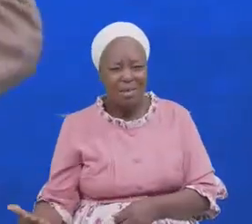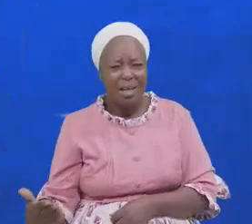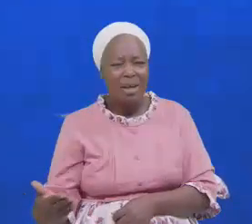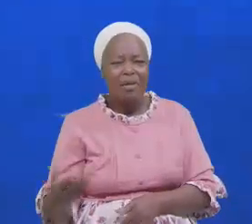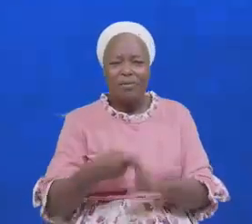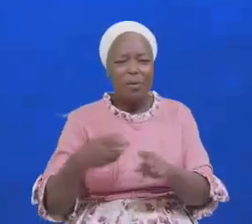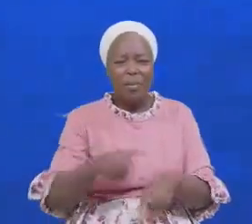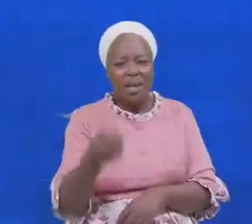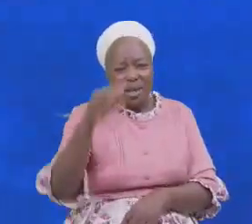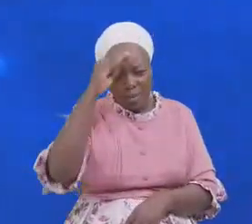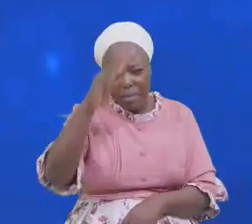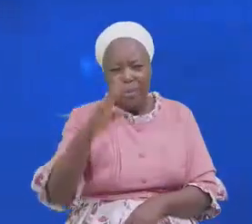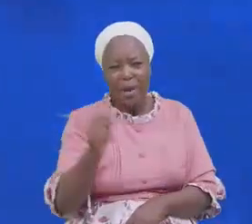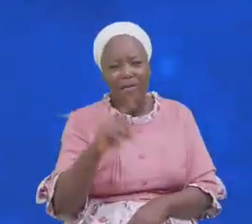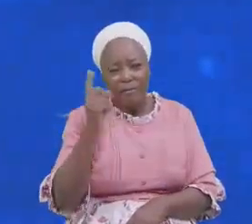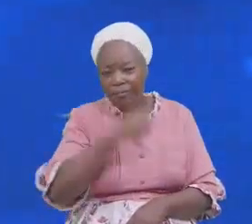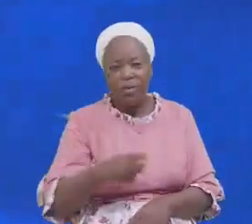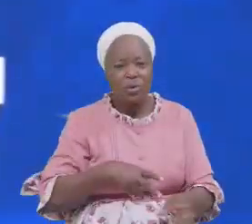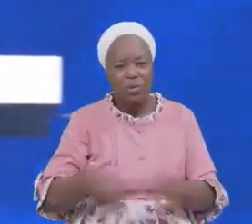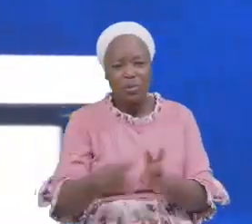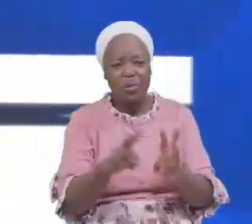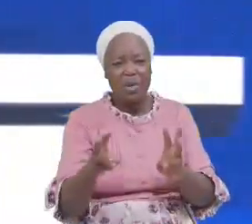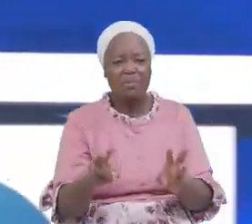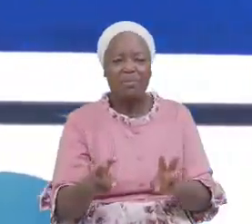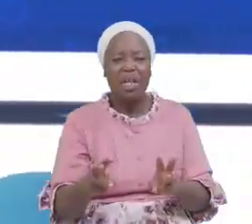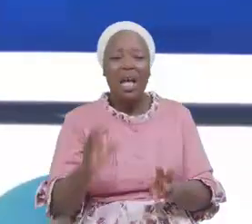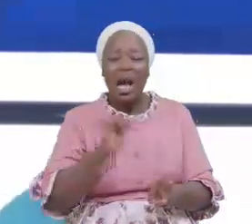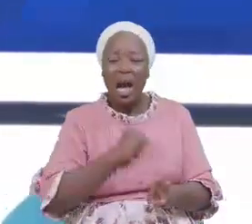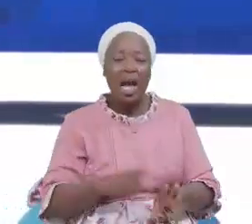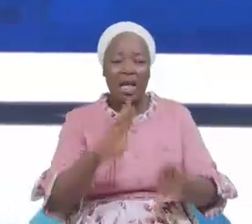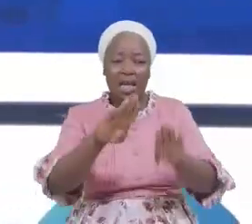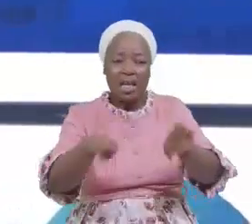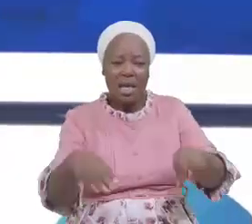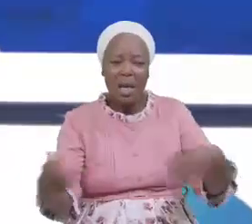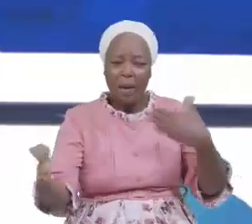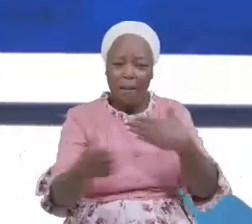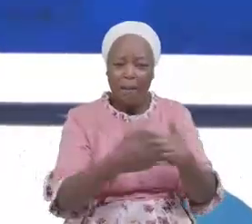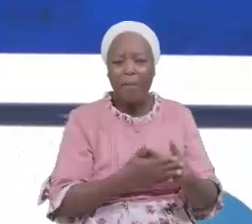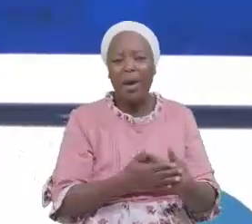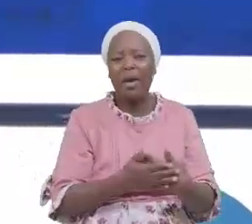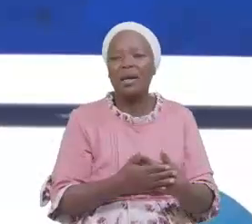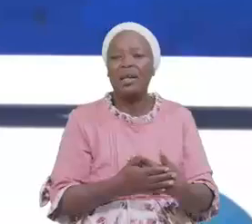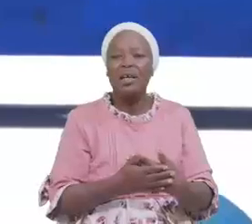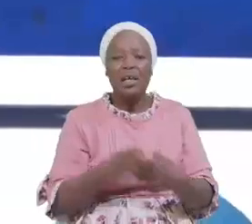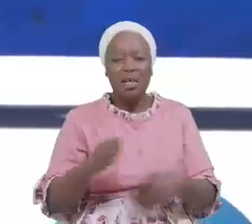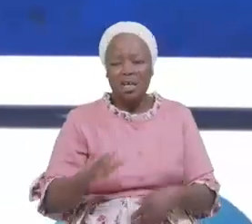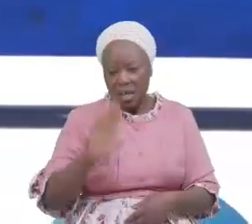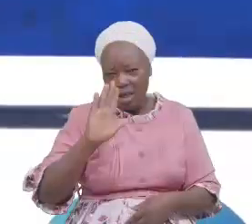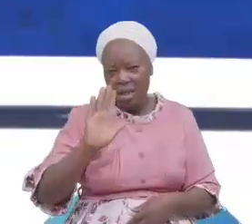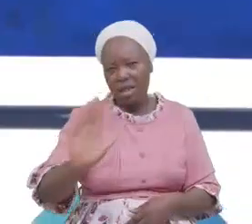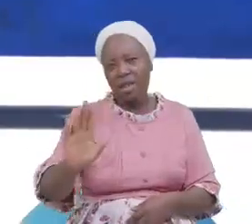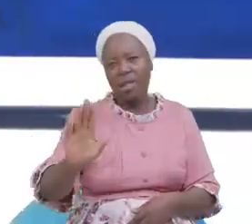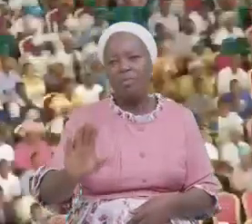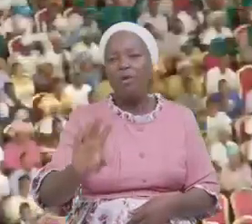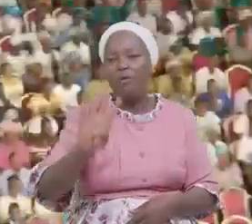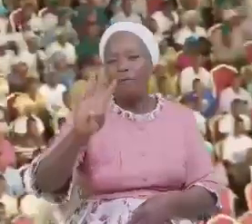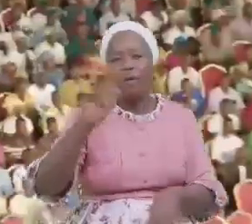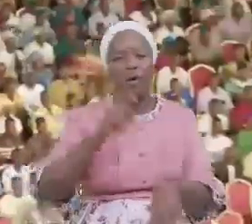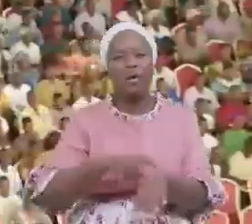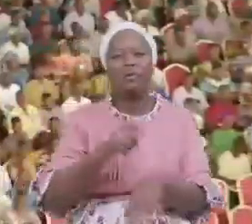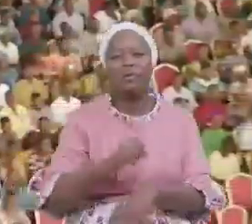man by false accusation, I restore him fourfold.